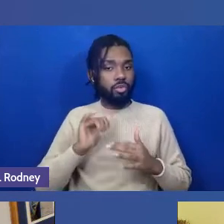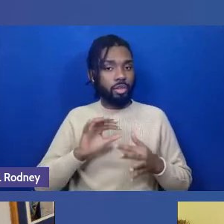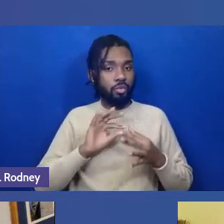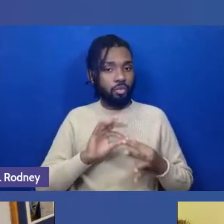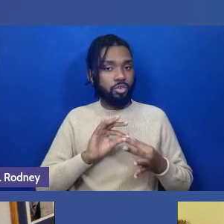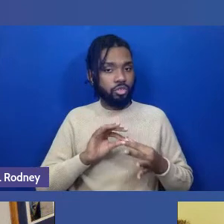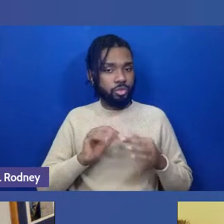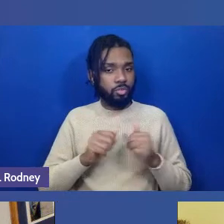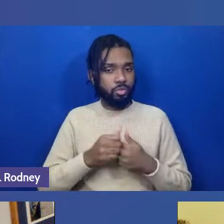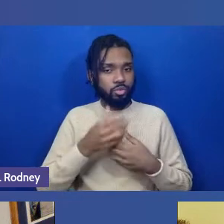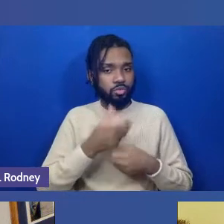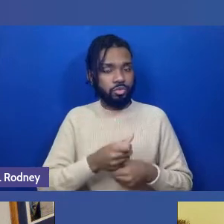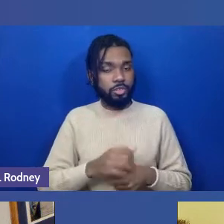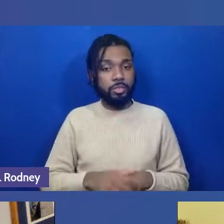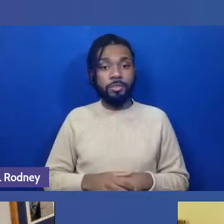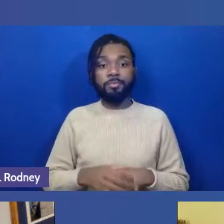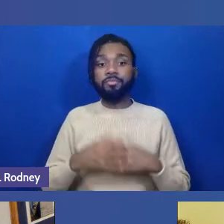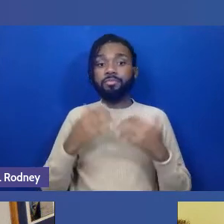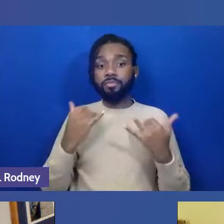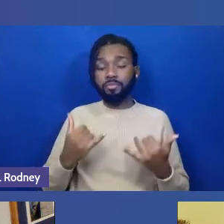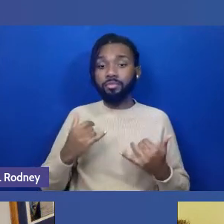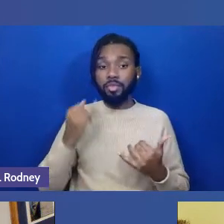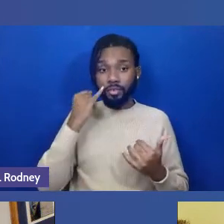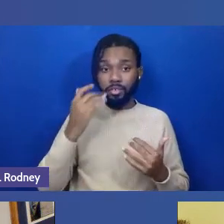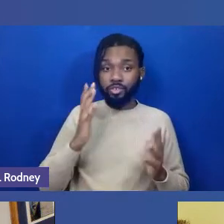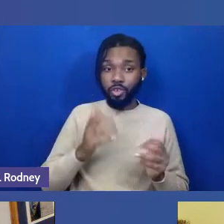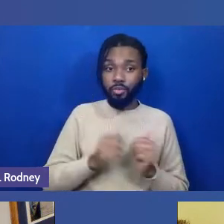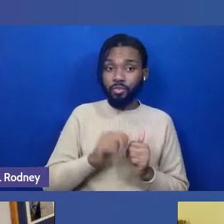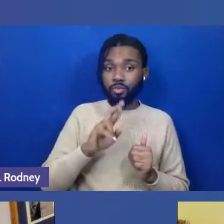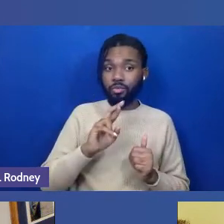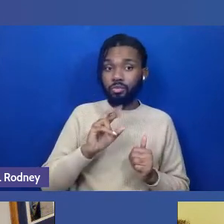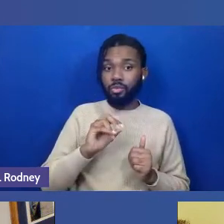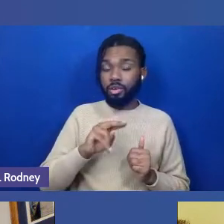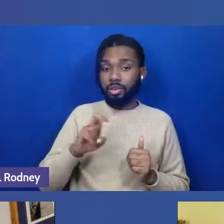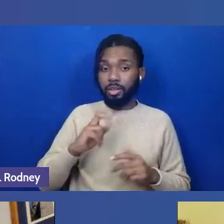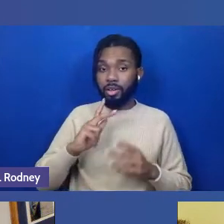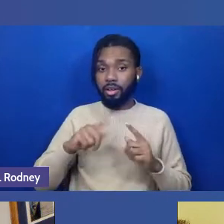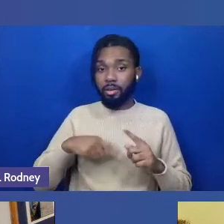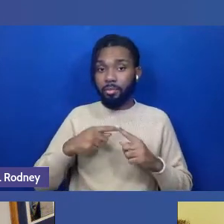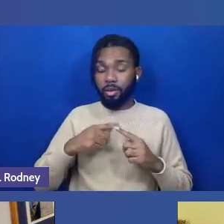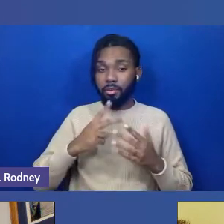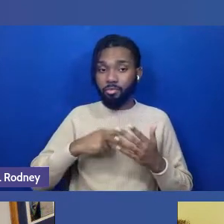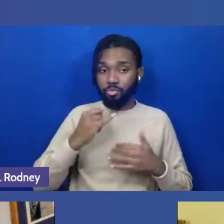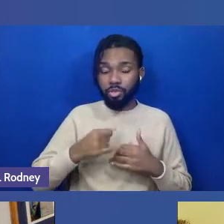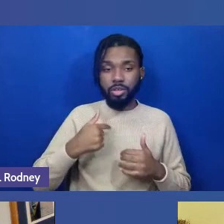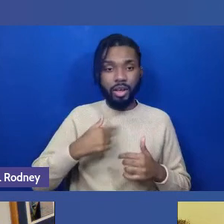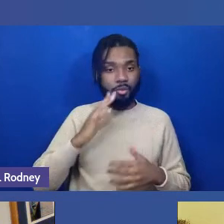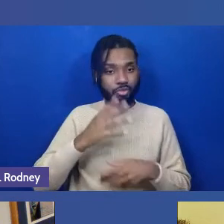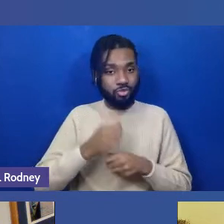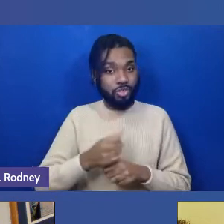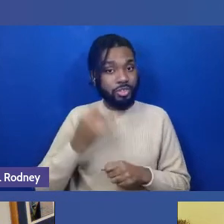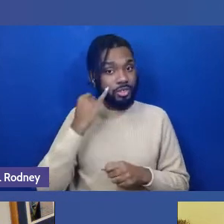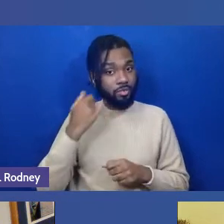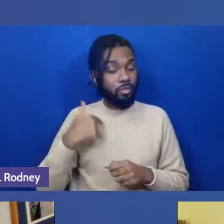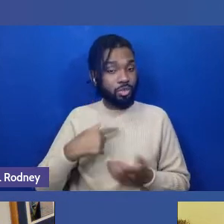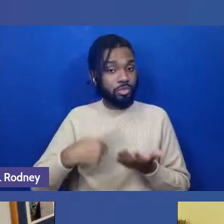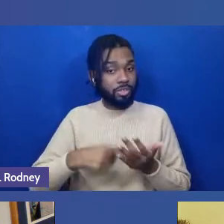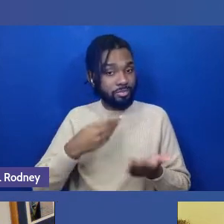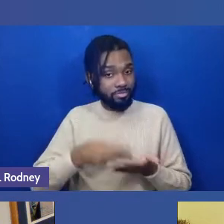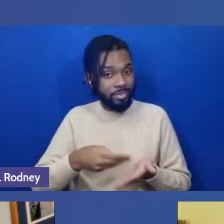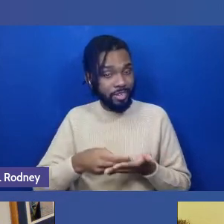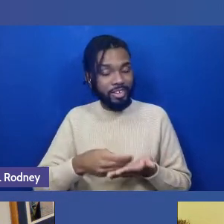right? And so now, if I'm going to talk to Ronnie about a project, I'm going to trust that when we talk about the money, we're both going to